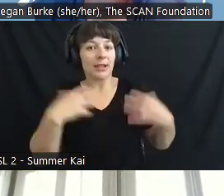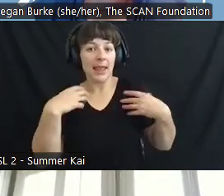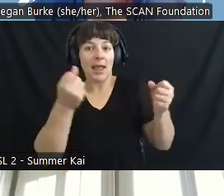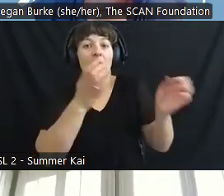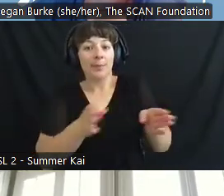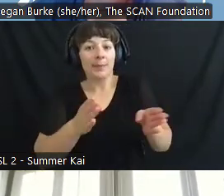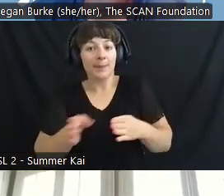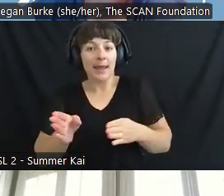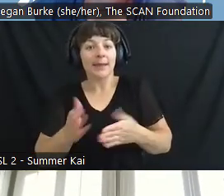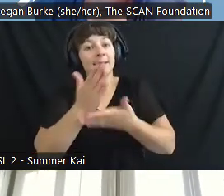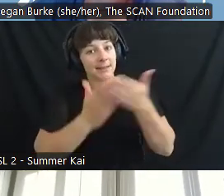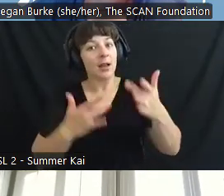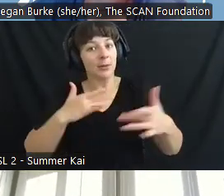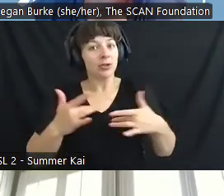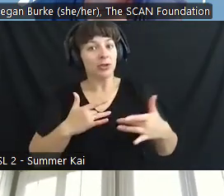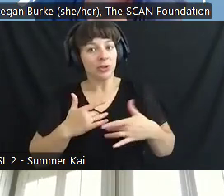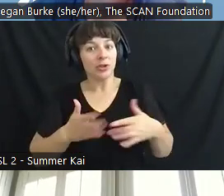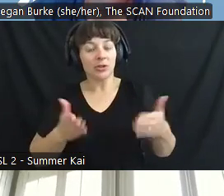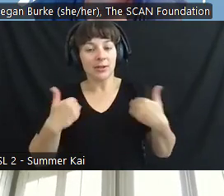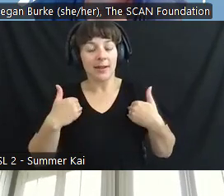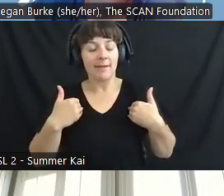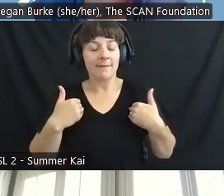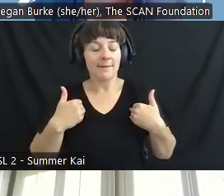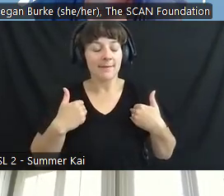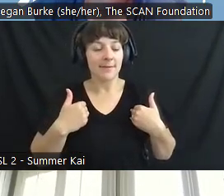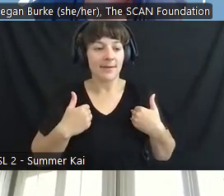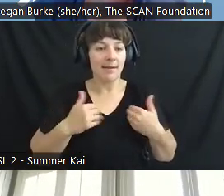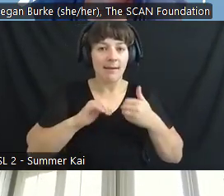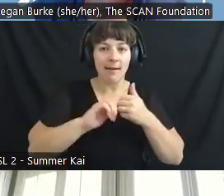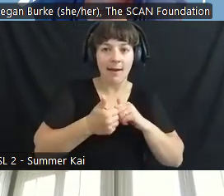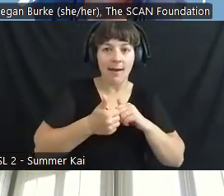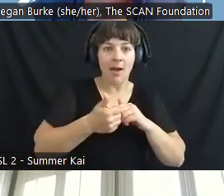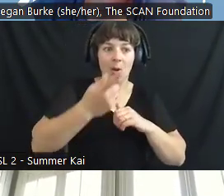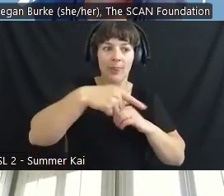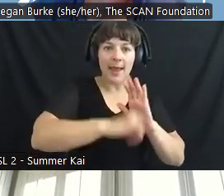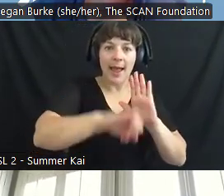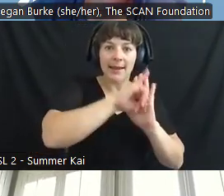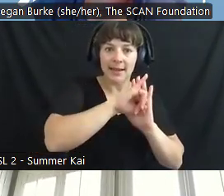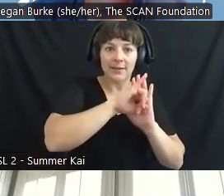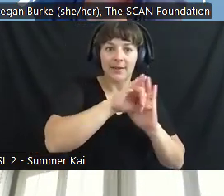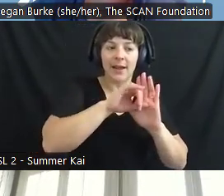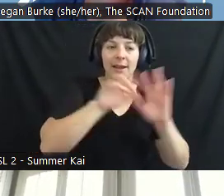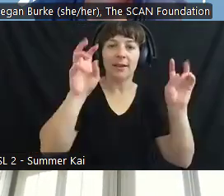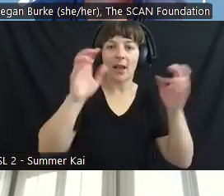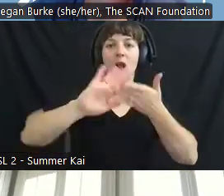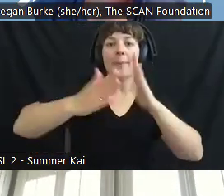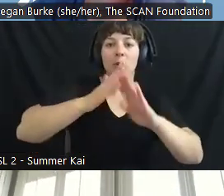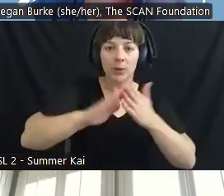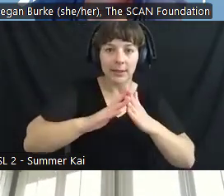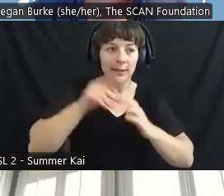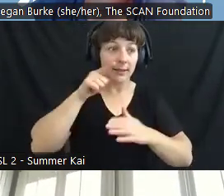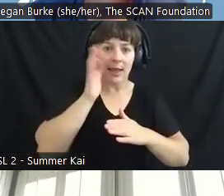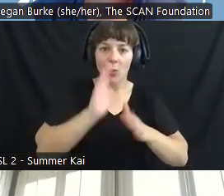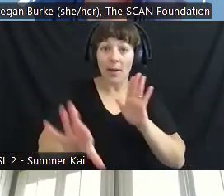those are some of the concerns that we have is that how do they identify who's in the community? Are they going to just select